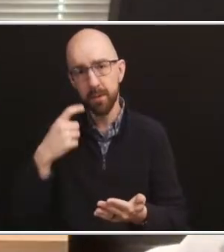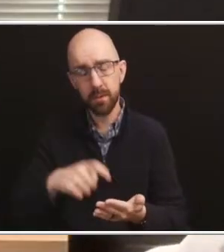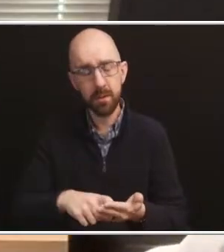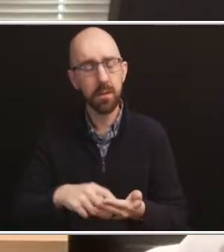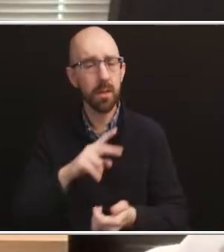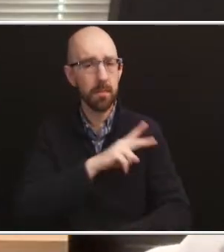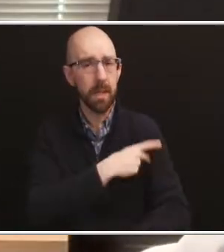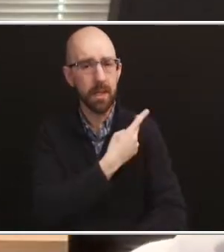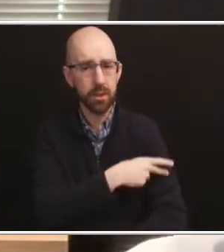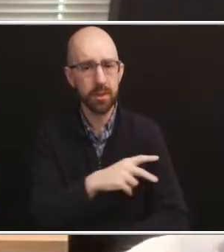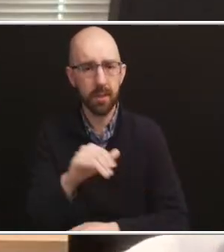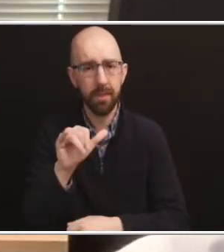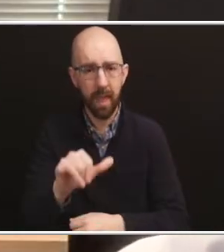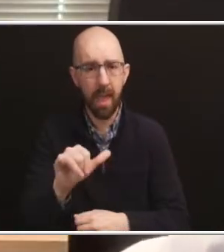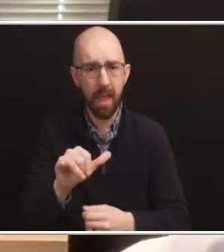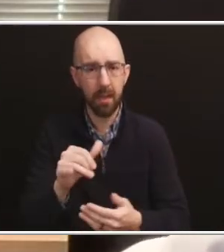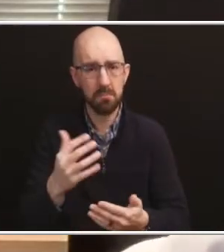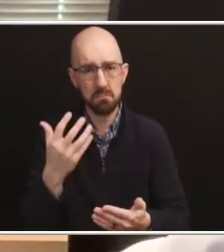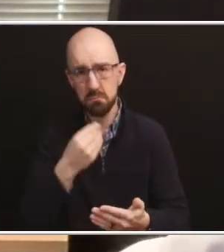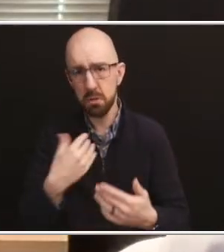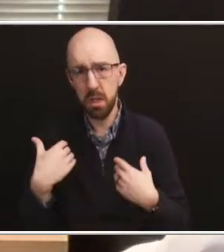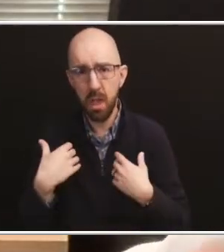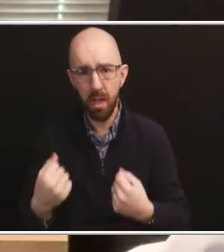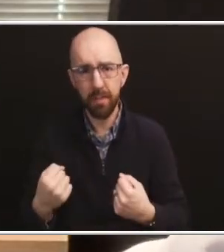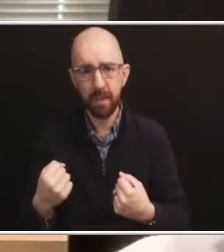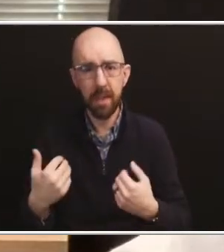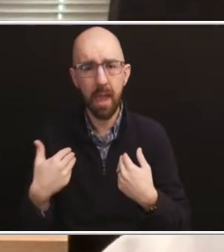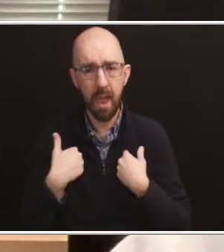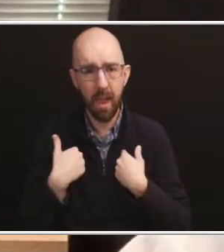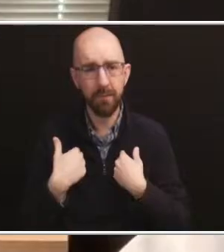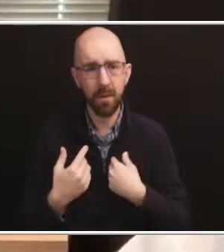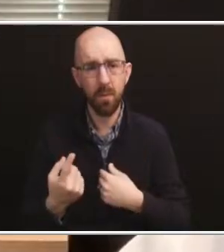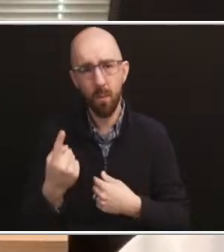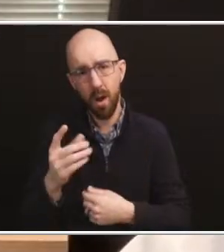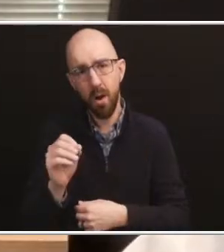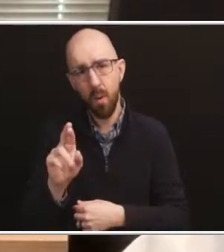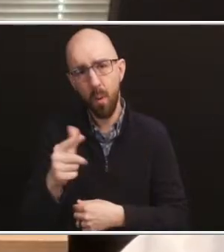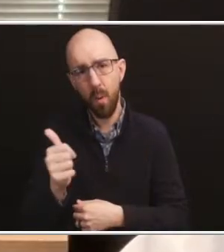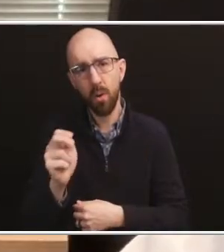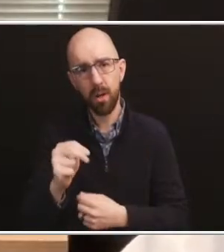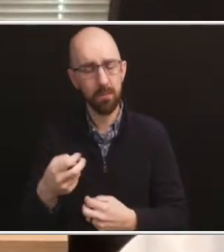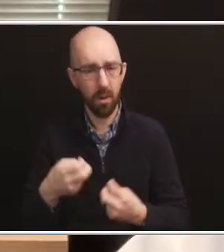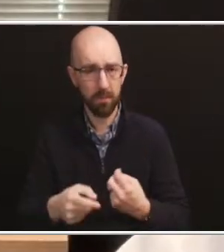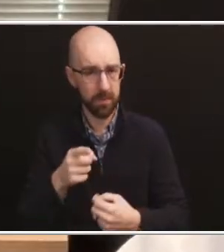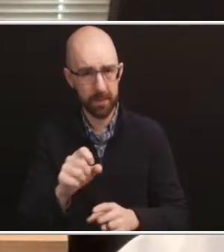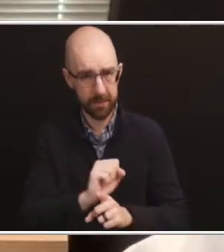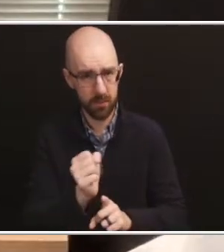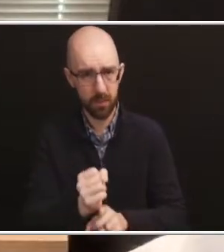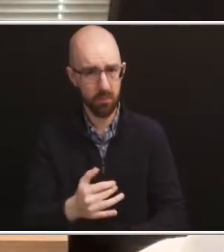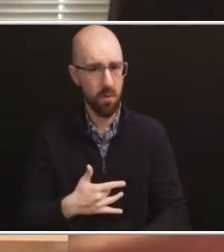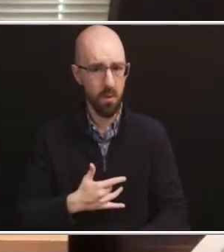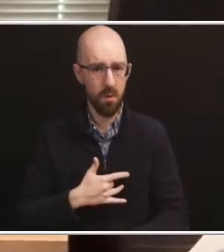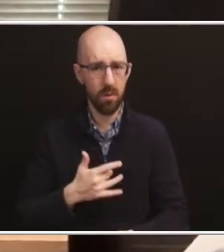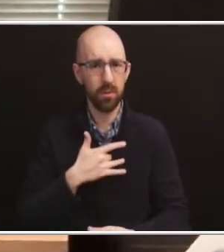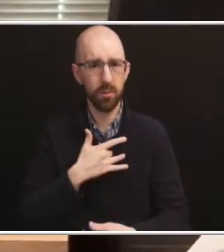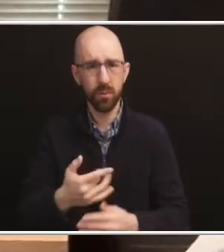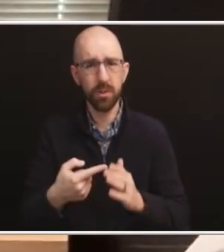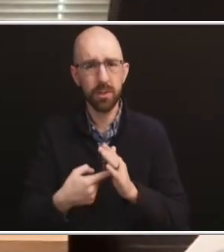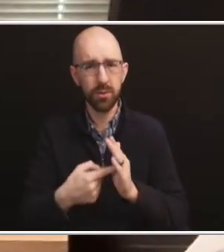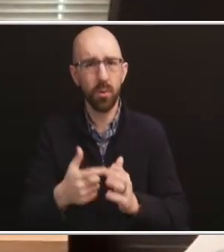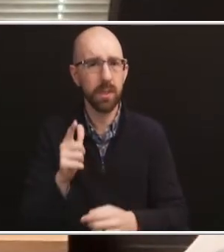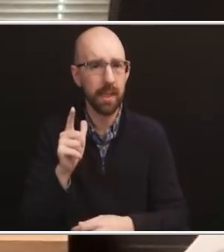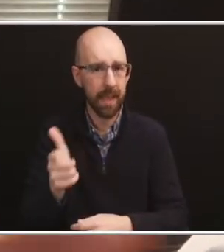that, are relatively healthy, and have a one organ problem, which in this situation was the heart, usually present a little bit later